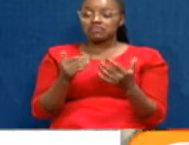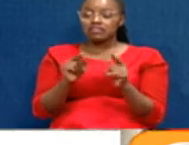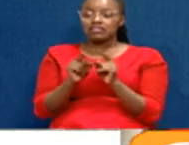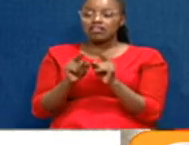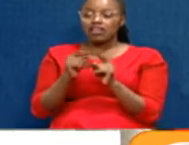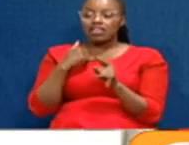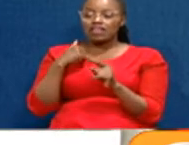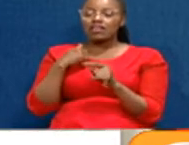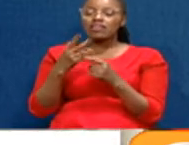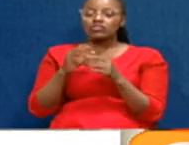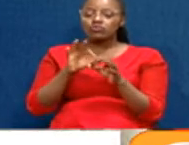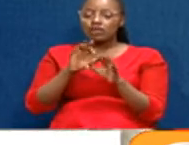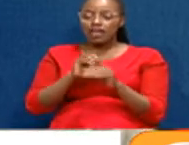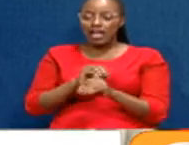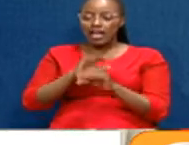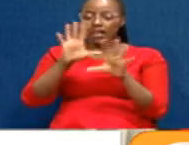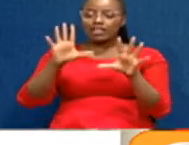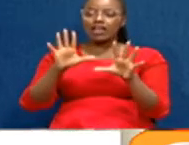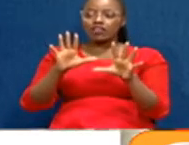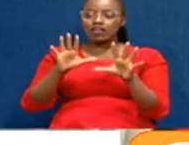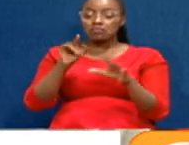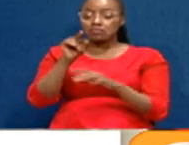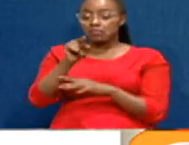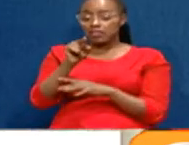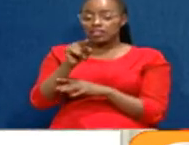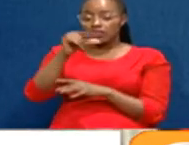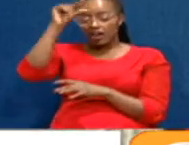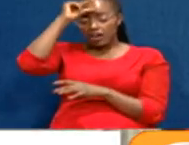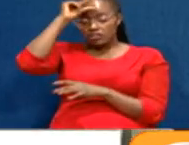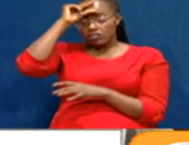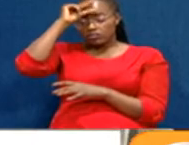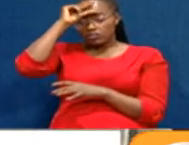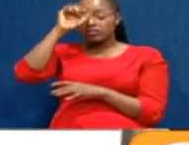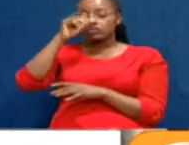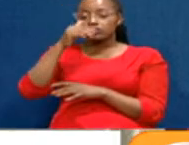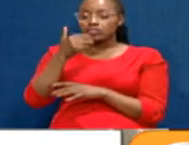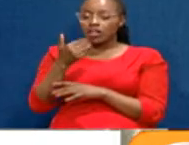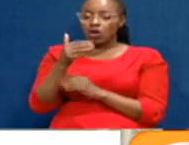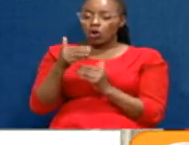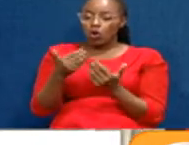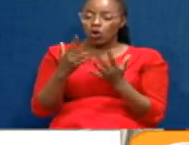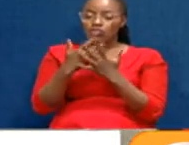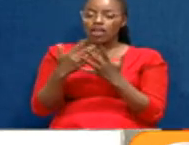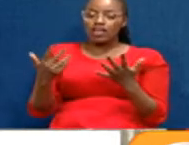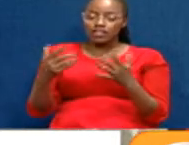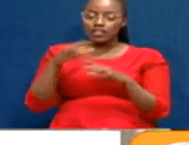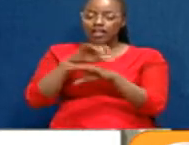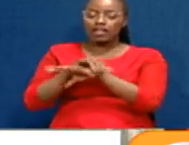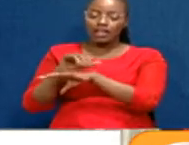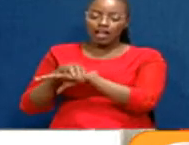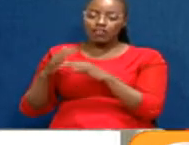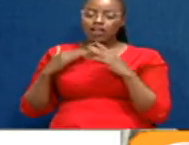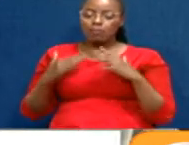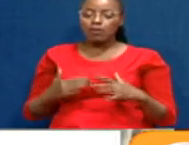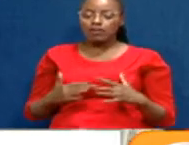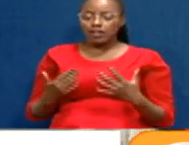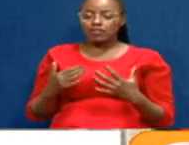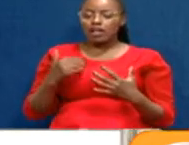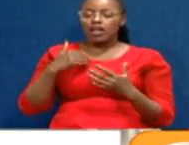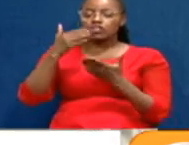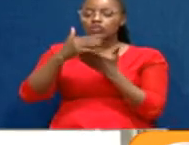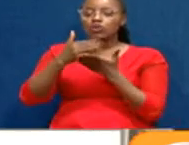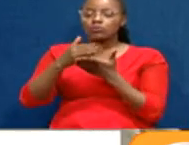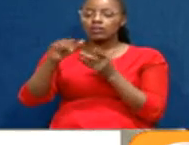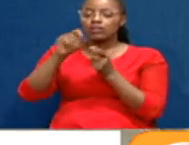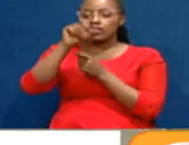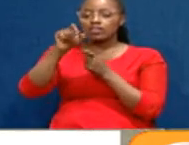be to the point and tell us that the government was able, or maybe the asset recovery body was able to stop